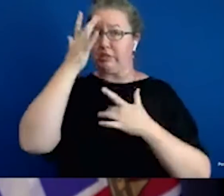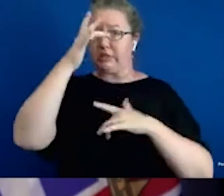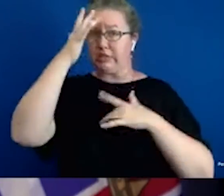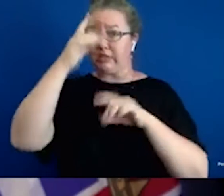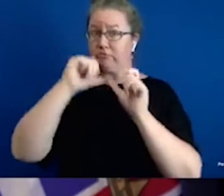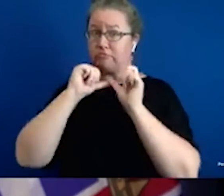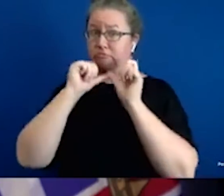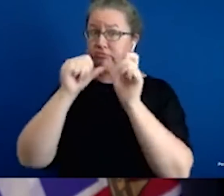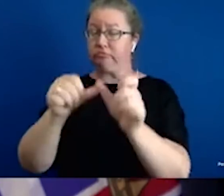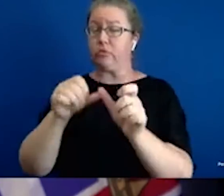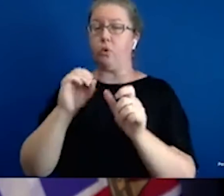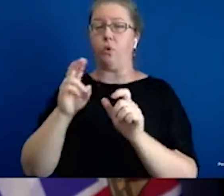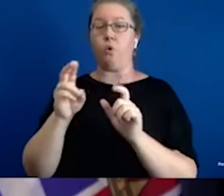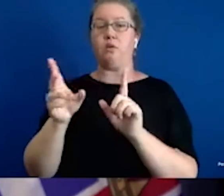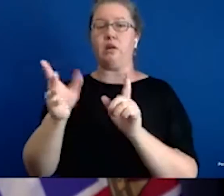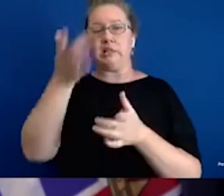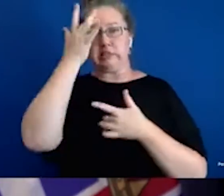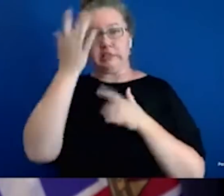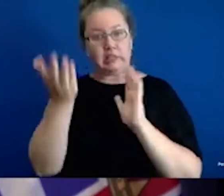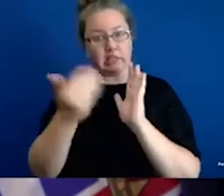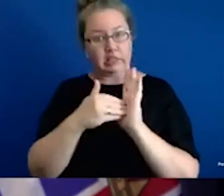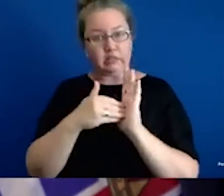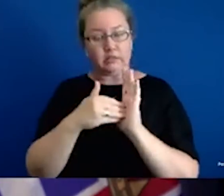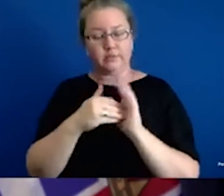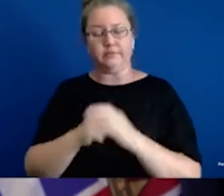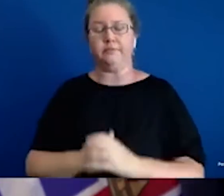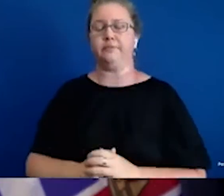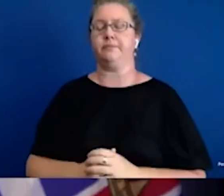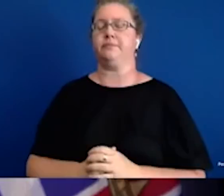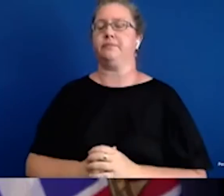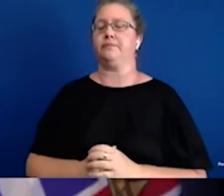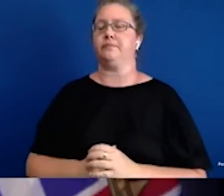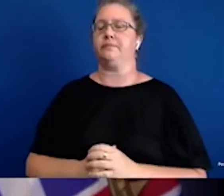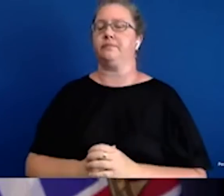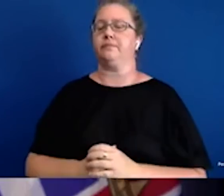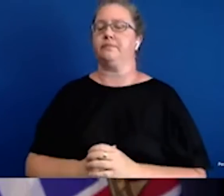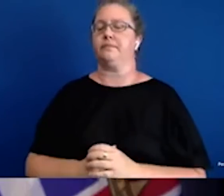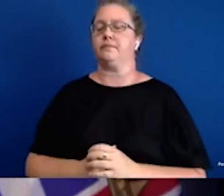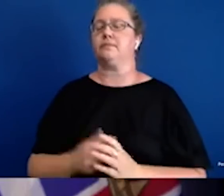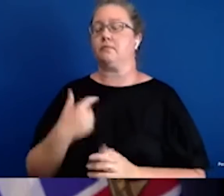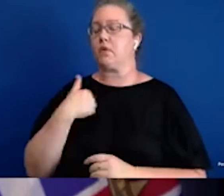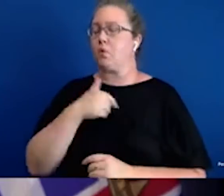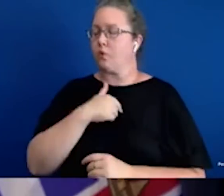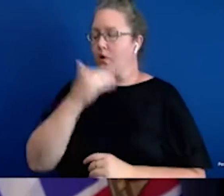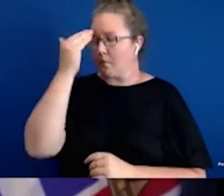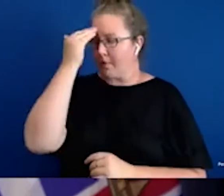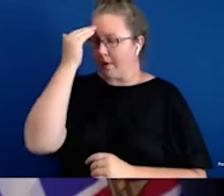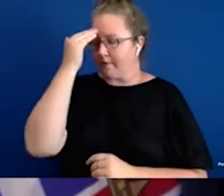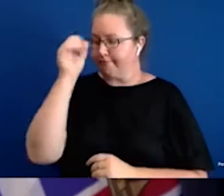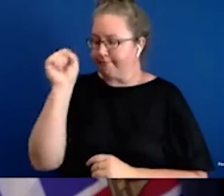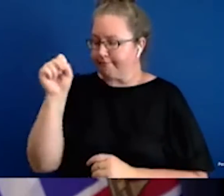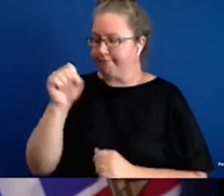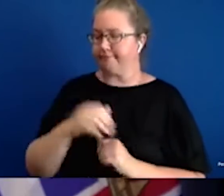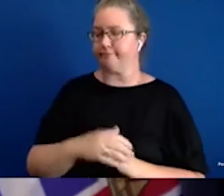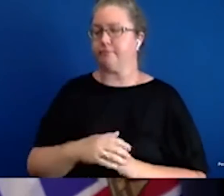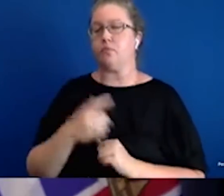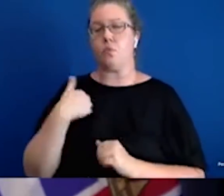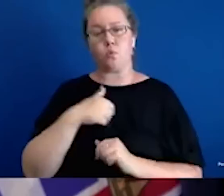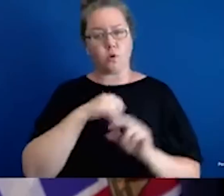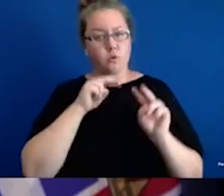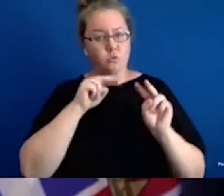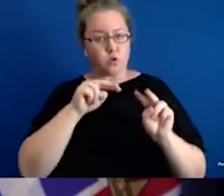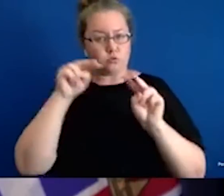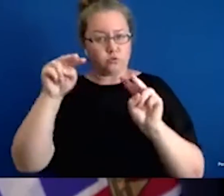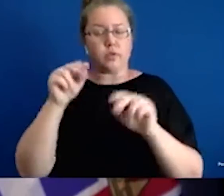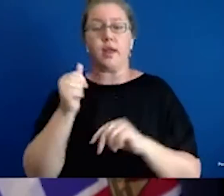that. The short answer is yes and no. We are, and we have been aware of that, and there are